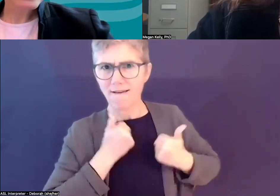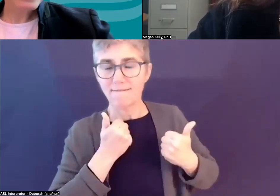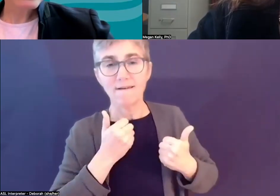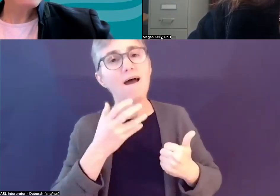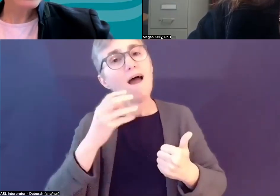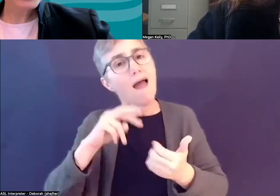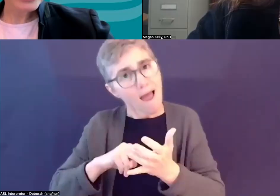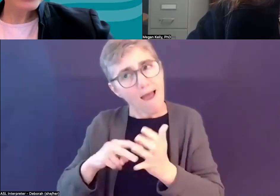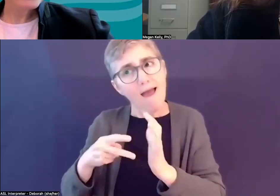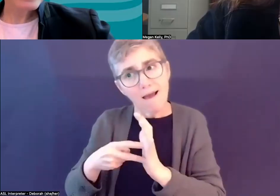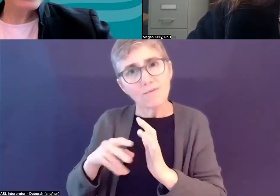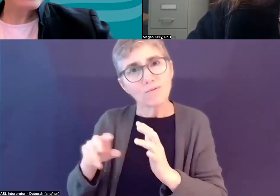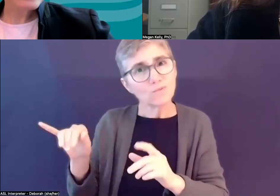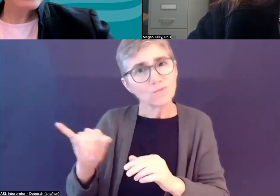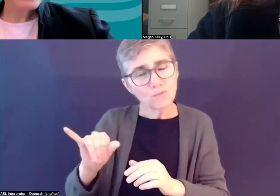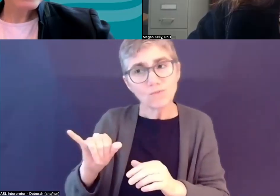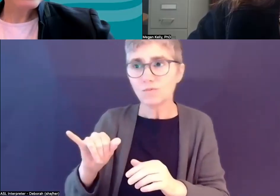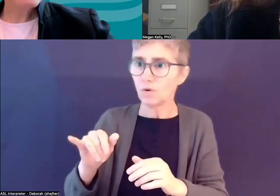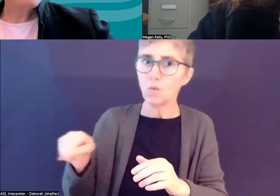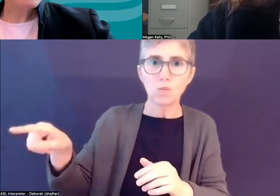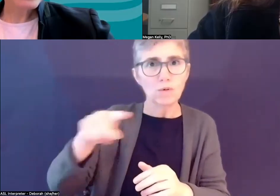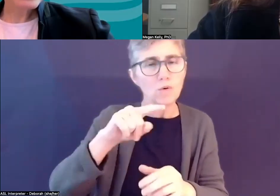working to change things.